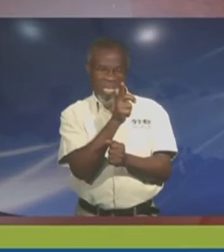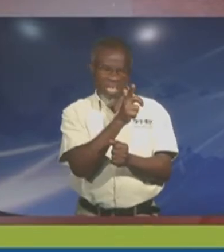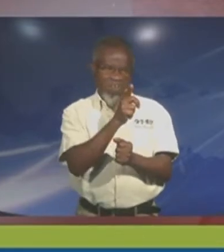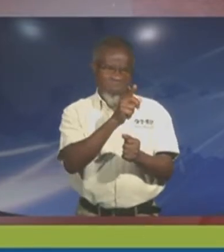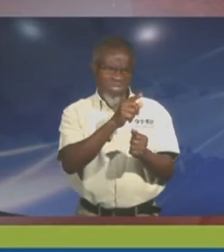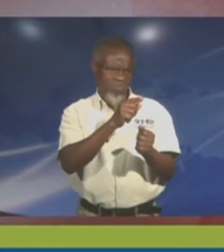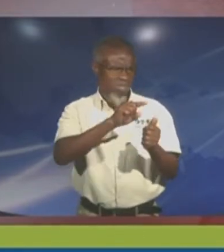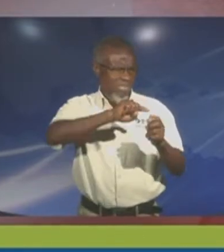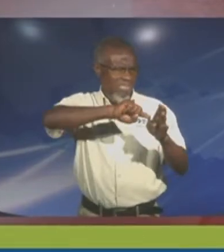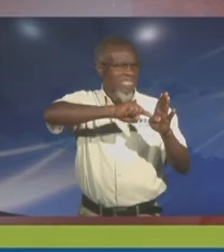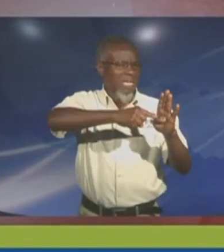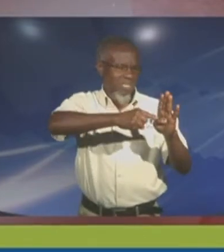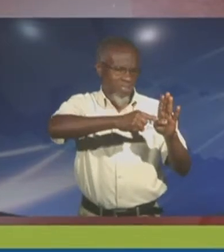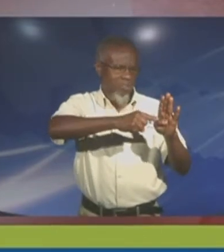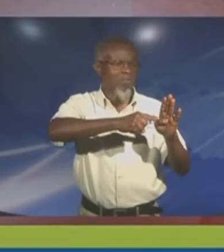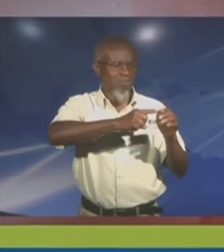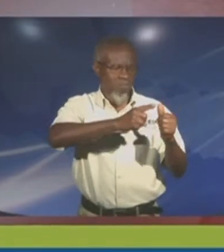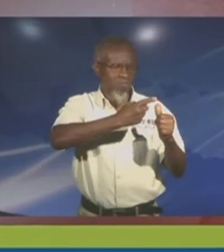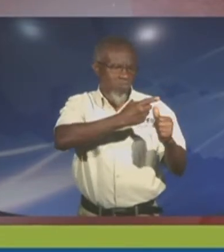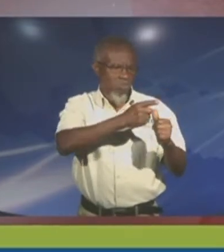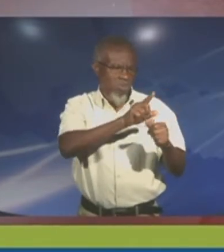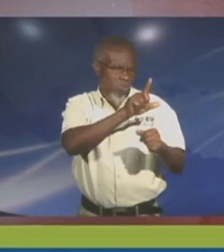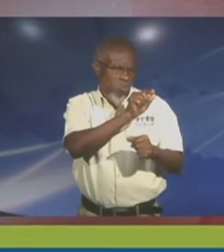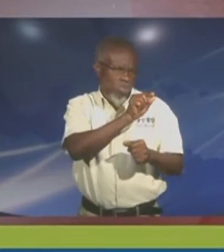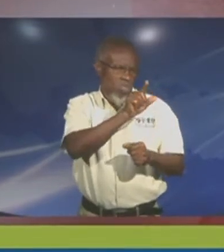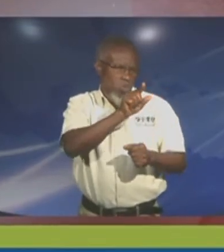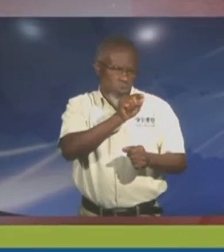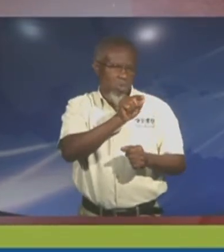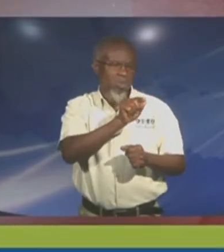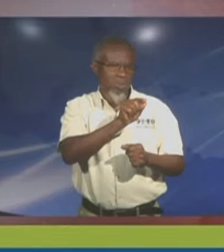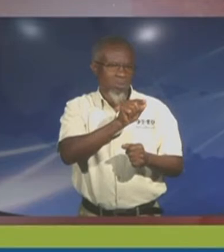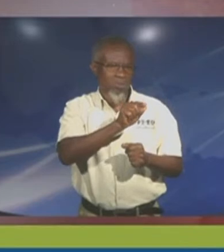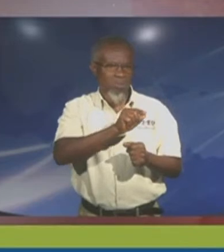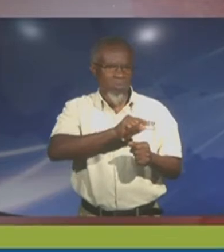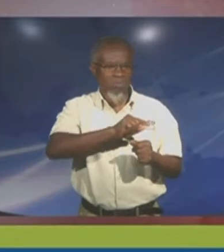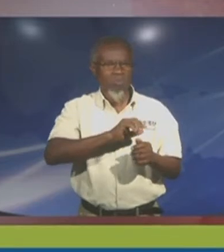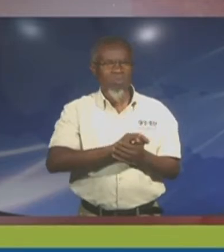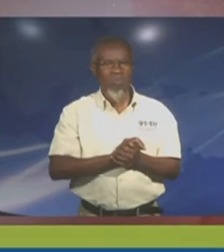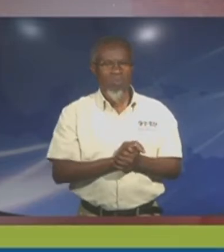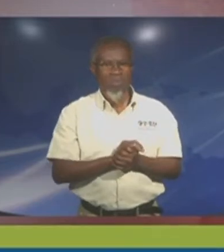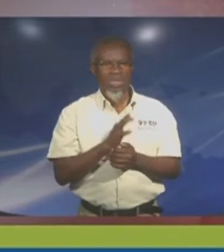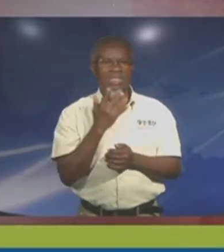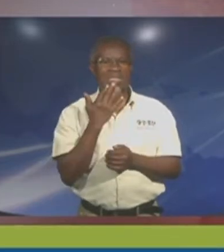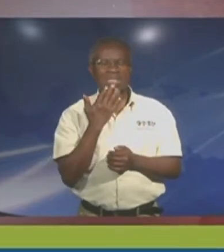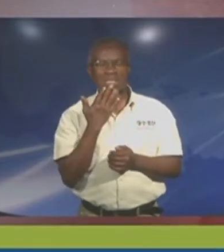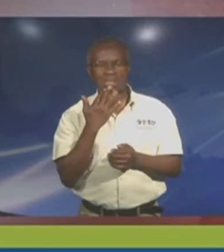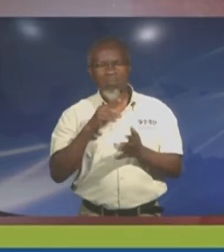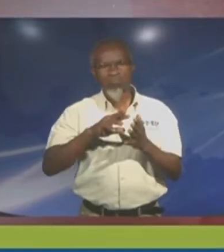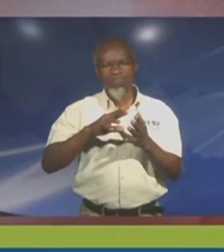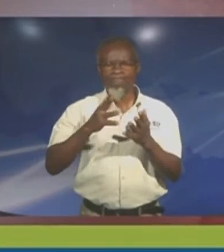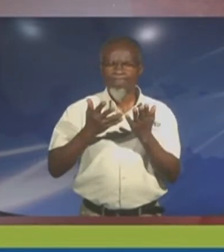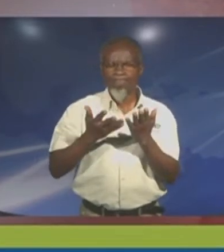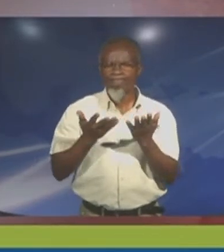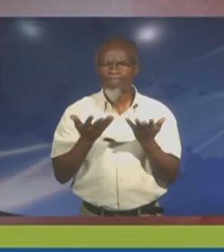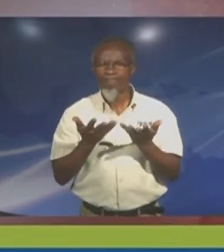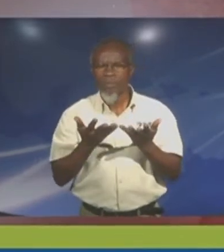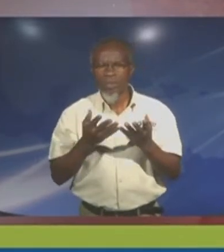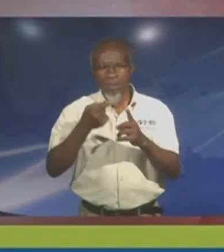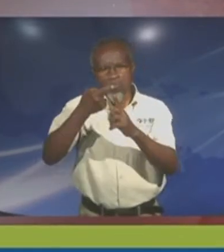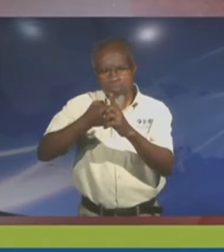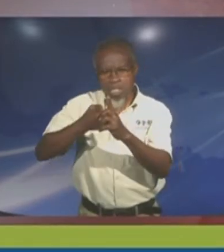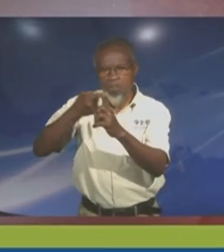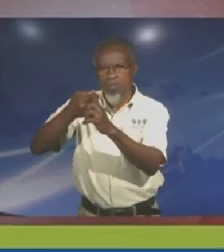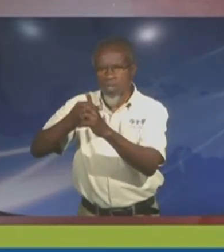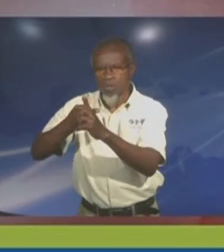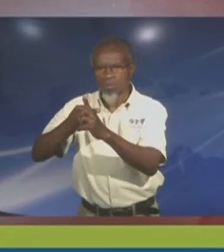of 2020, when we had the establishment of community spread. The colors represent the months of the various years. So the solid